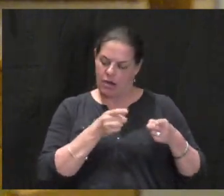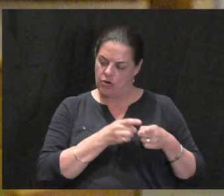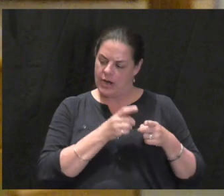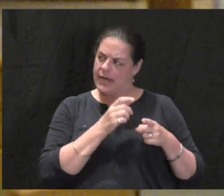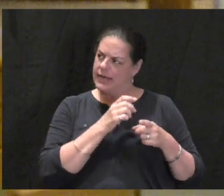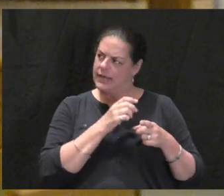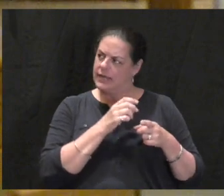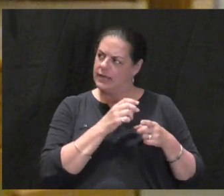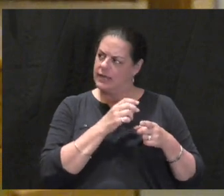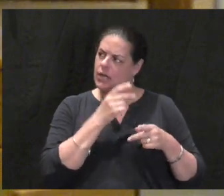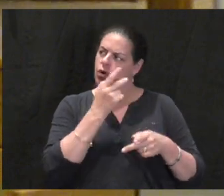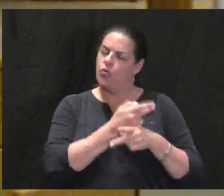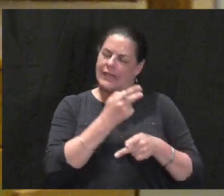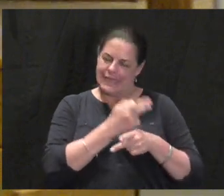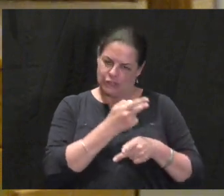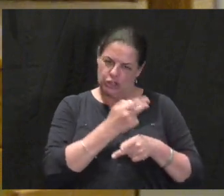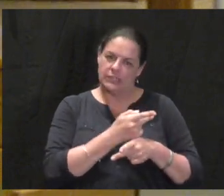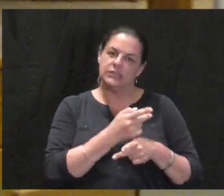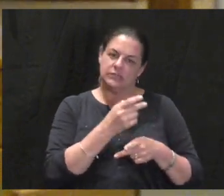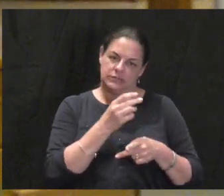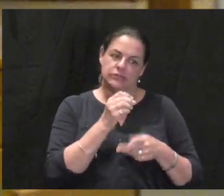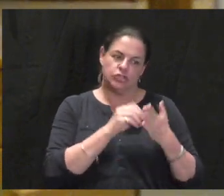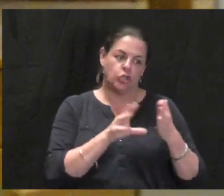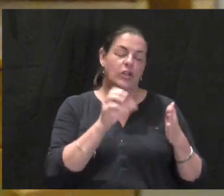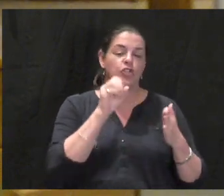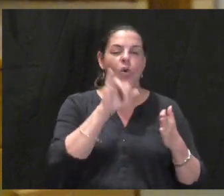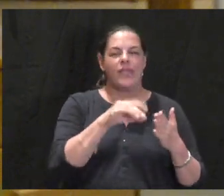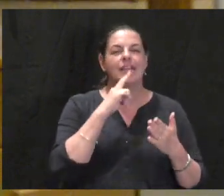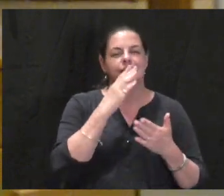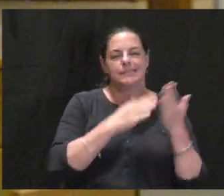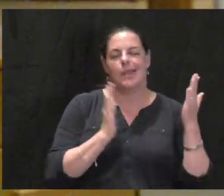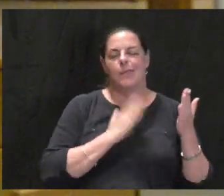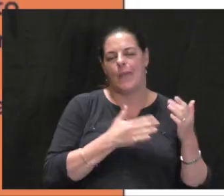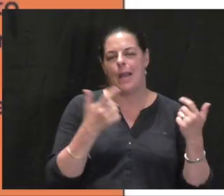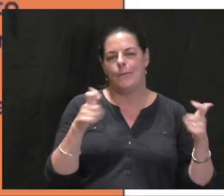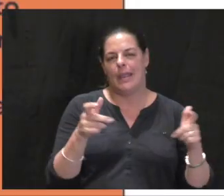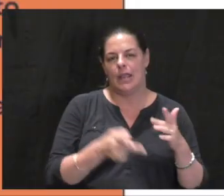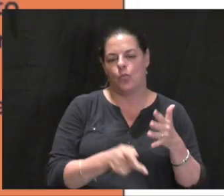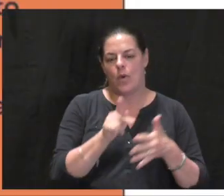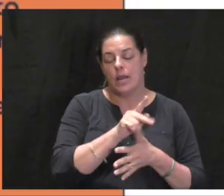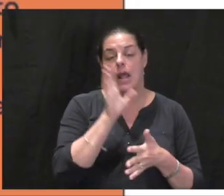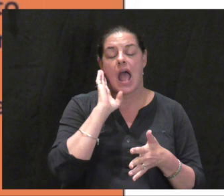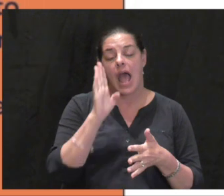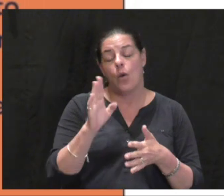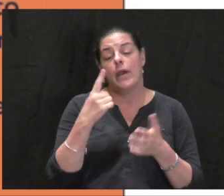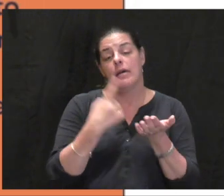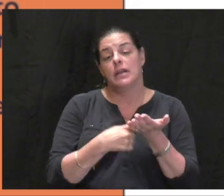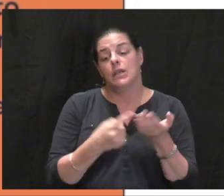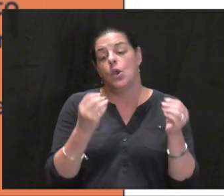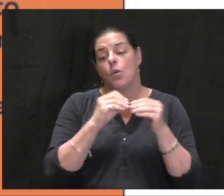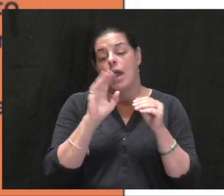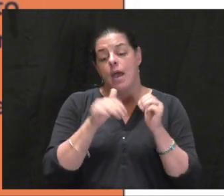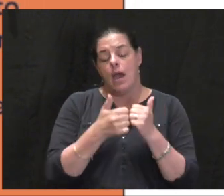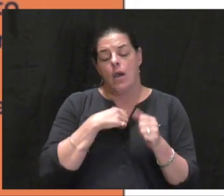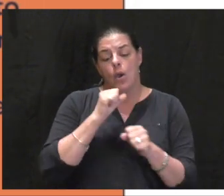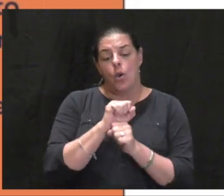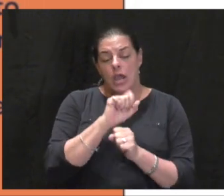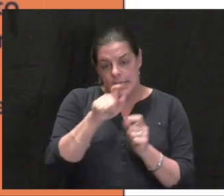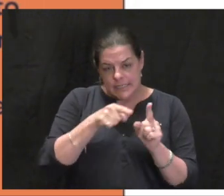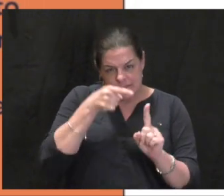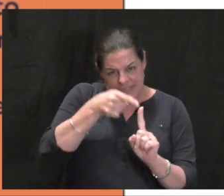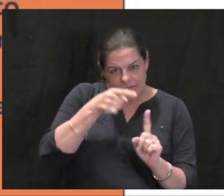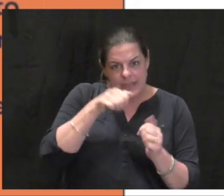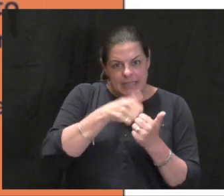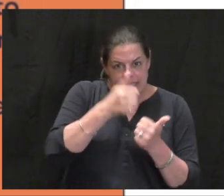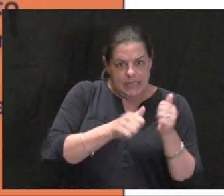those areas, which is up next. So what we've done, so over the course of the last year that I've been in this role